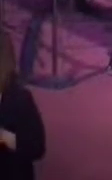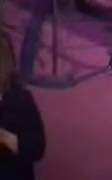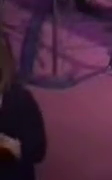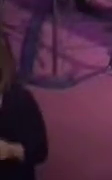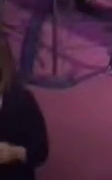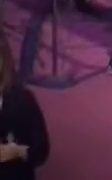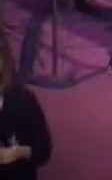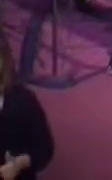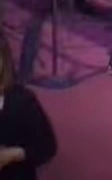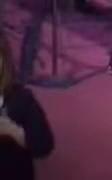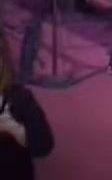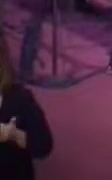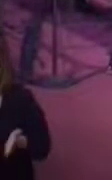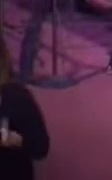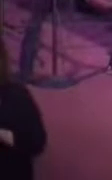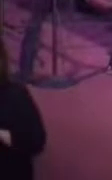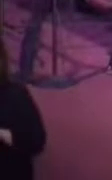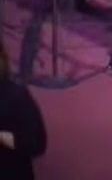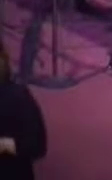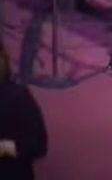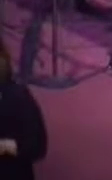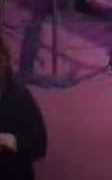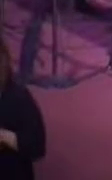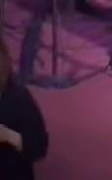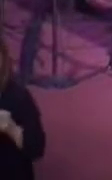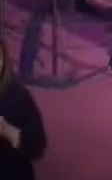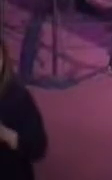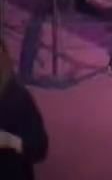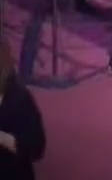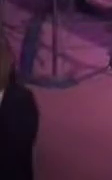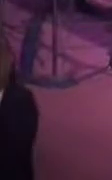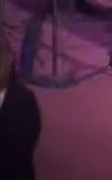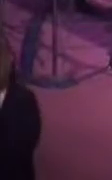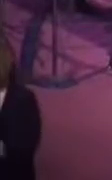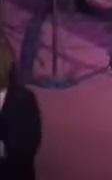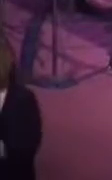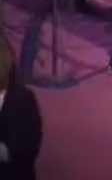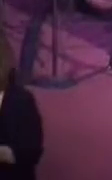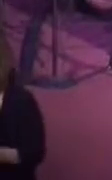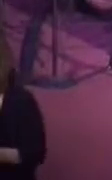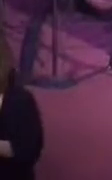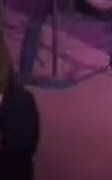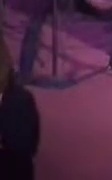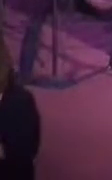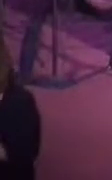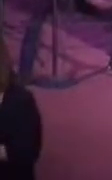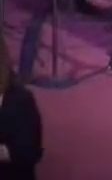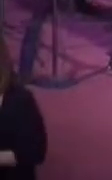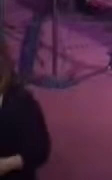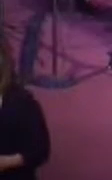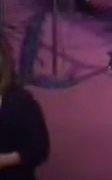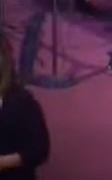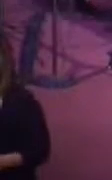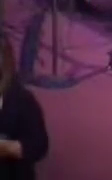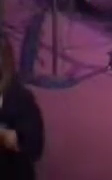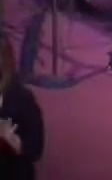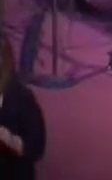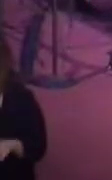I live or if I die, you are in control. I trust you, Lord. I trust you. Look at verse